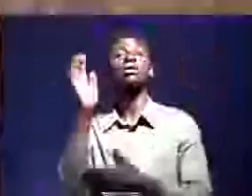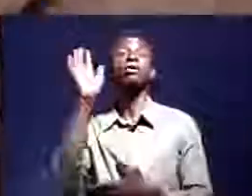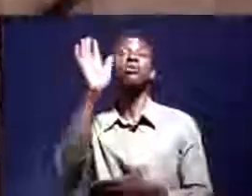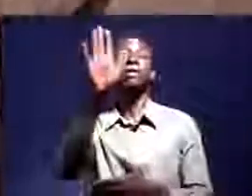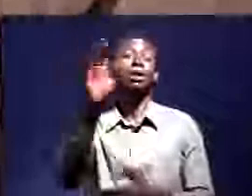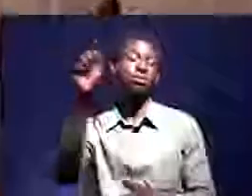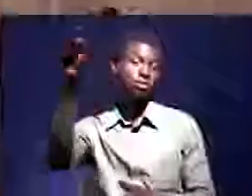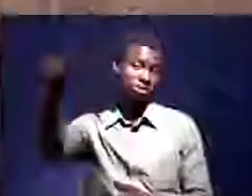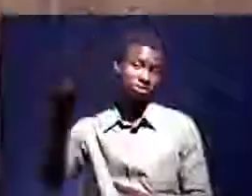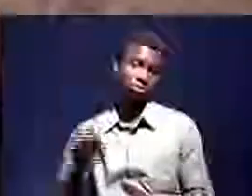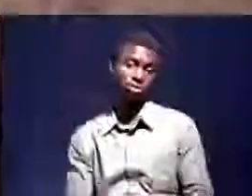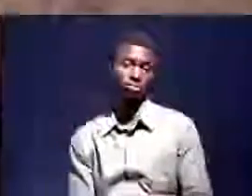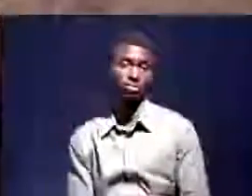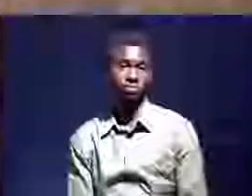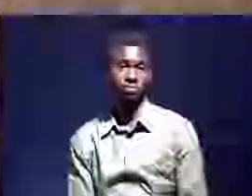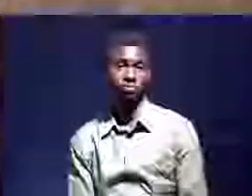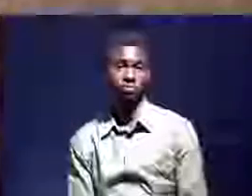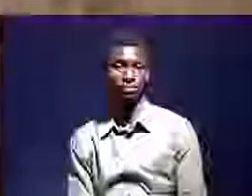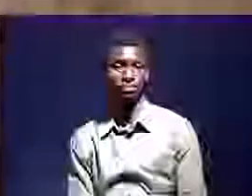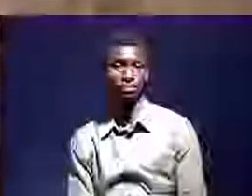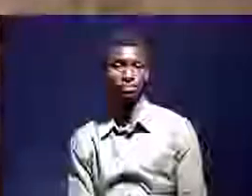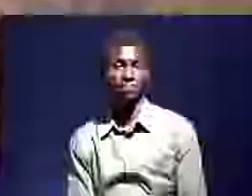We open our hearts just now